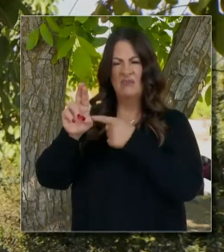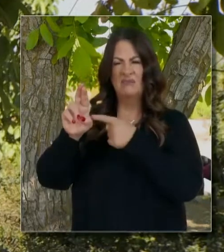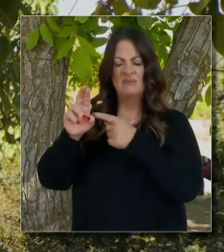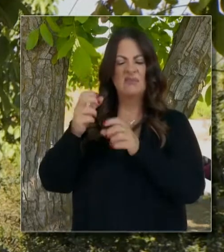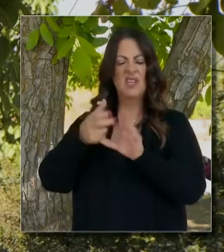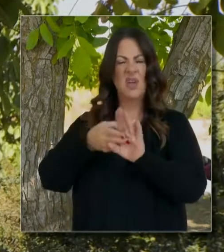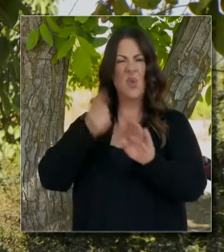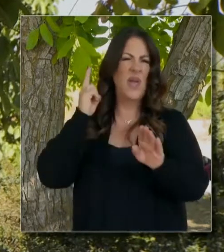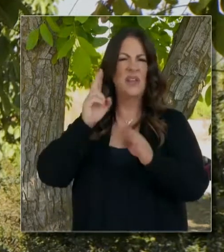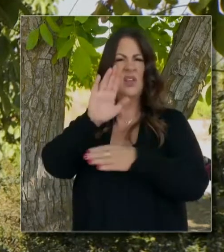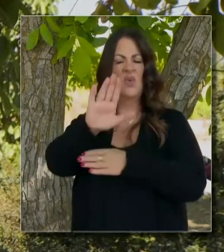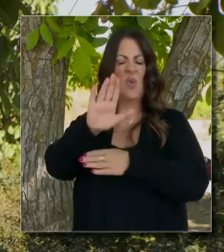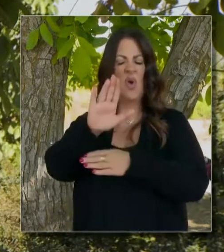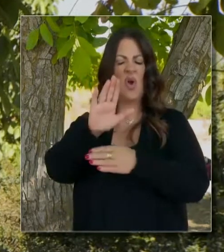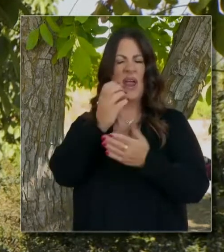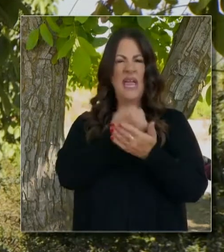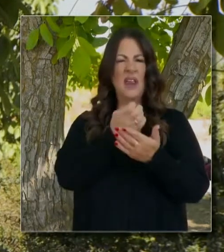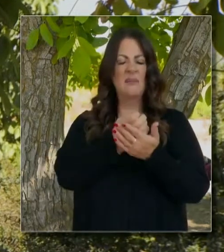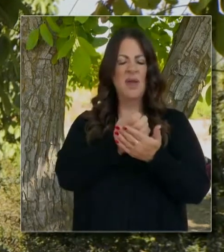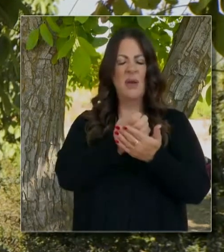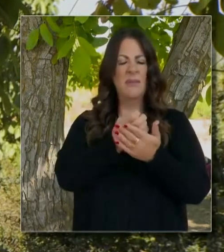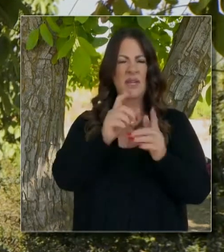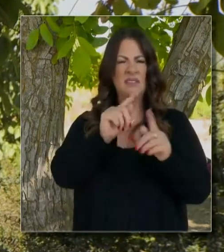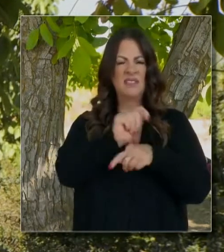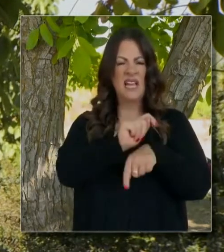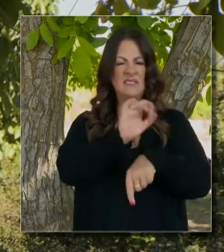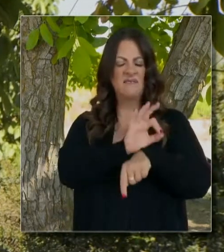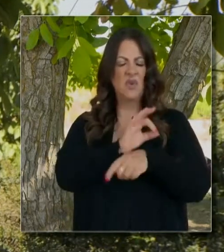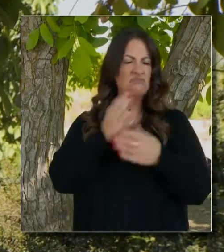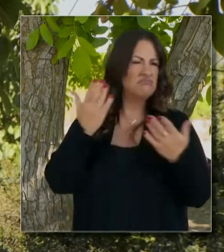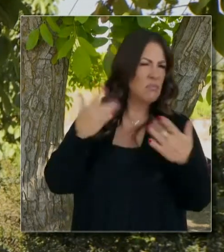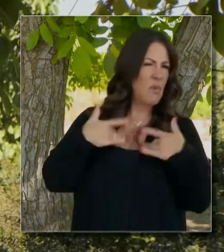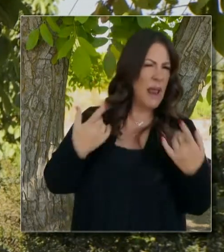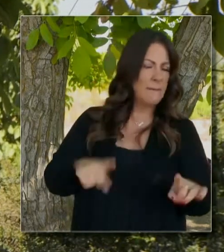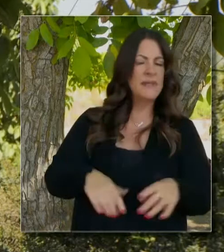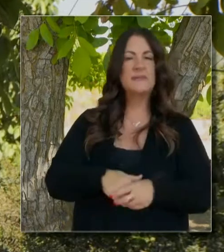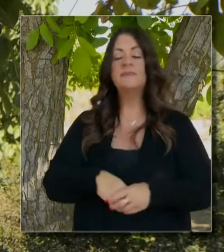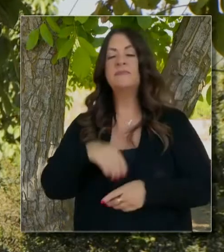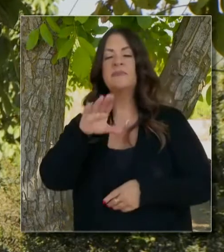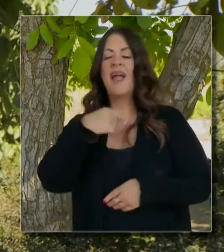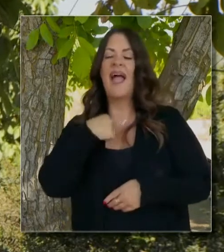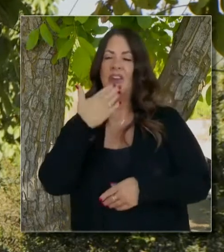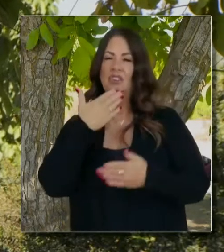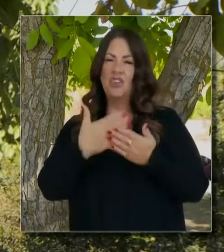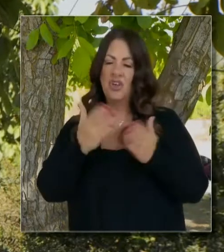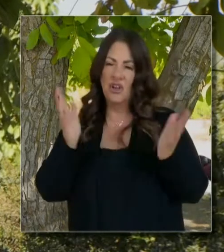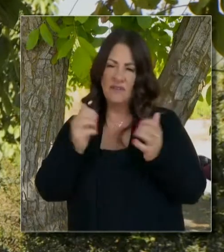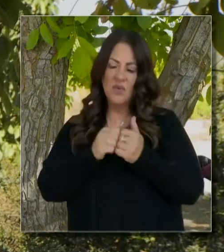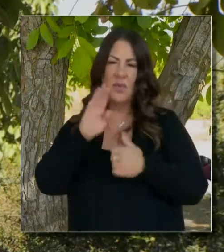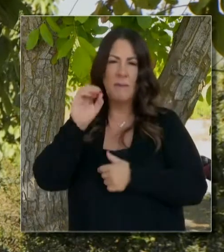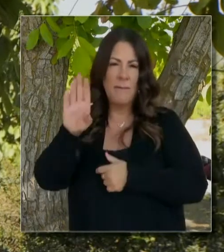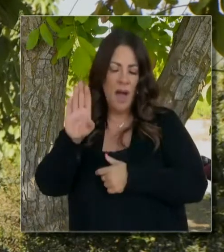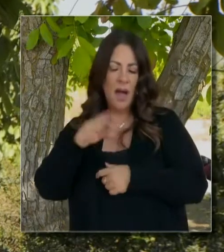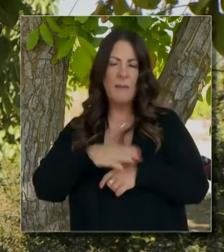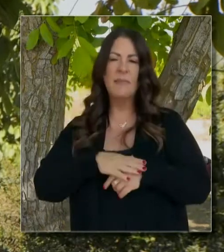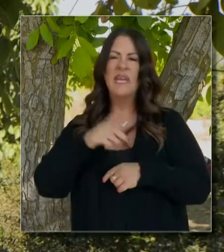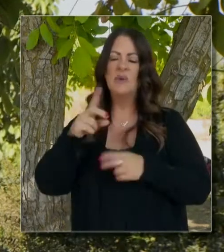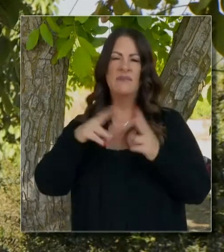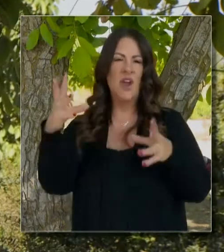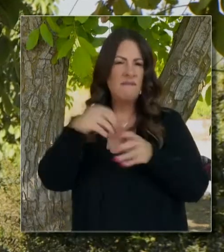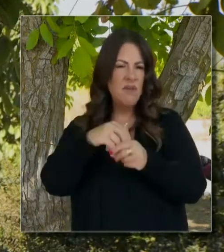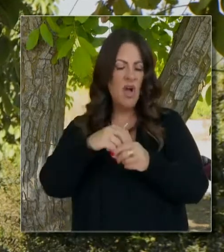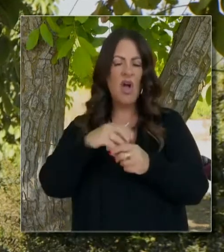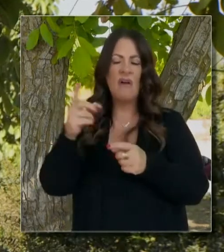was your reaction to that news? I had a wonderful conversation with Bob, who's been very active and participatory in our task force.